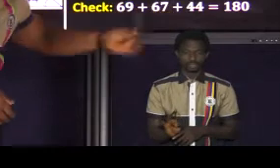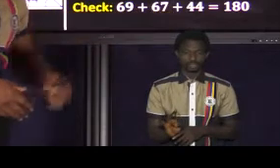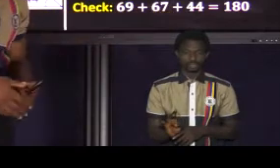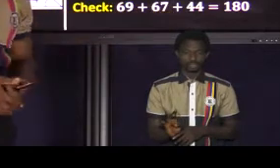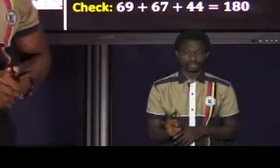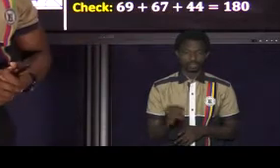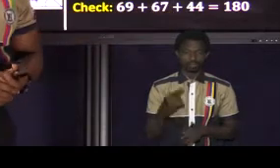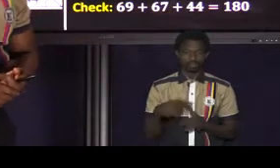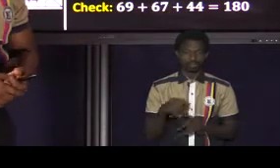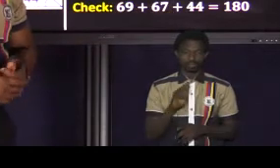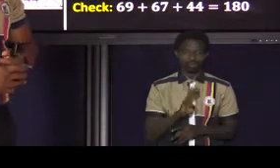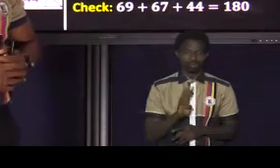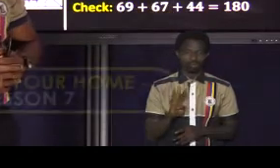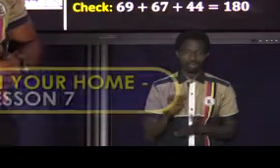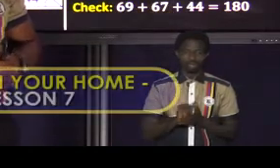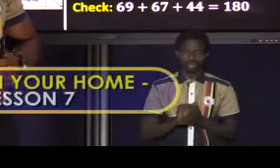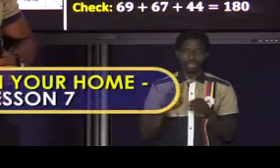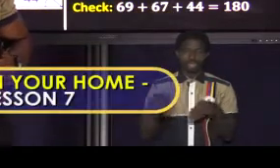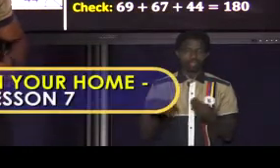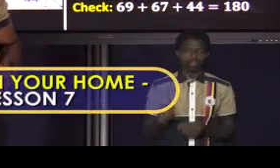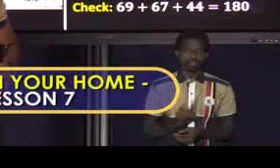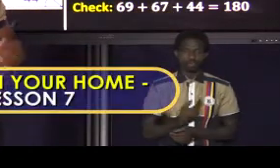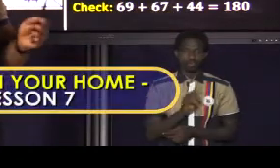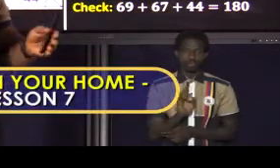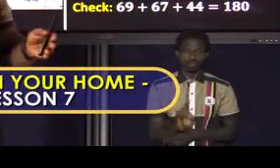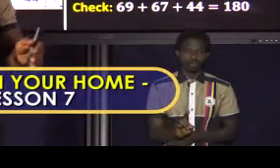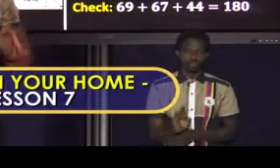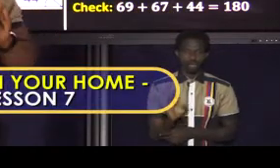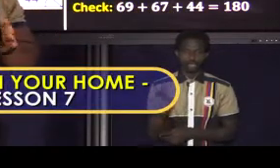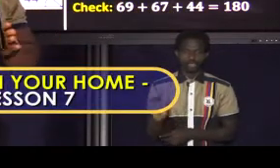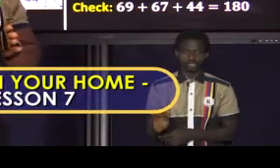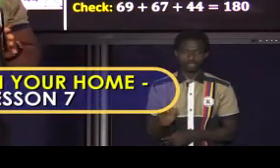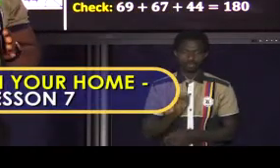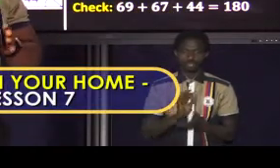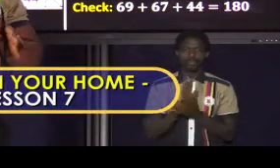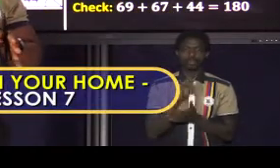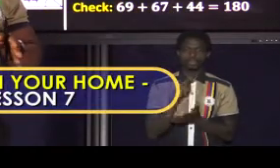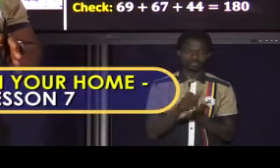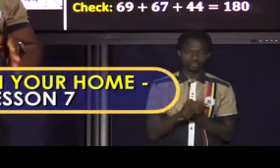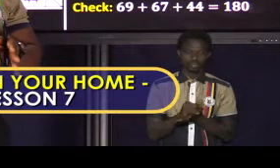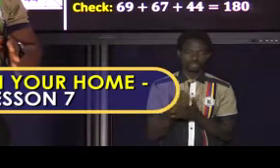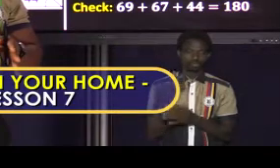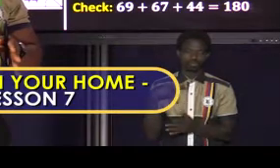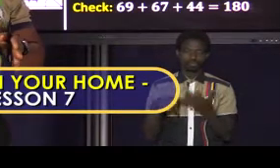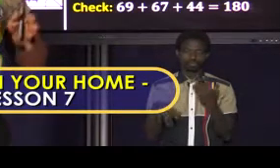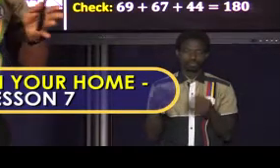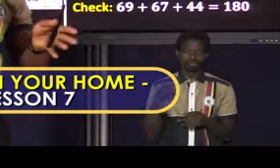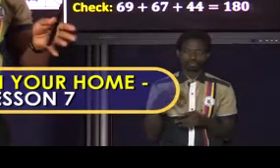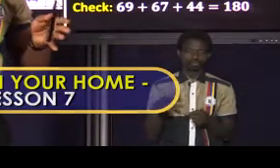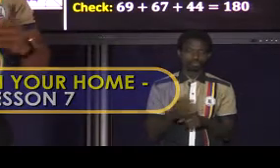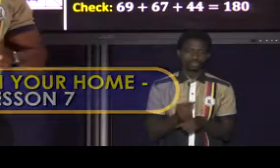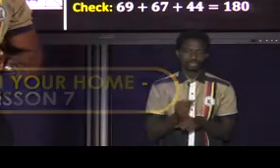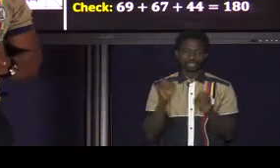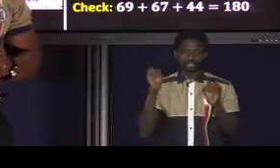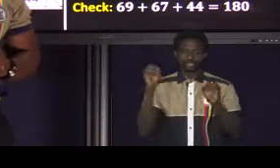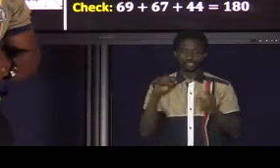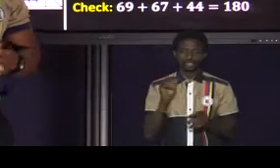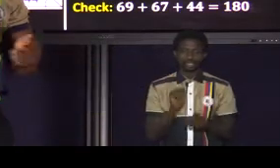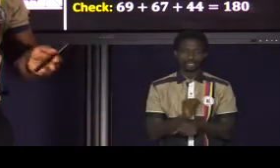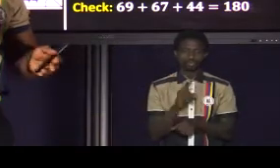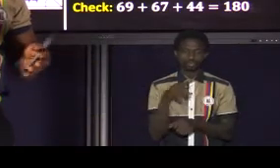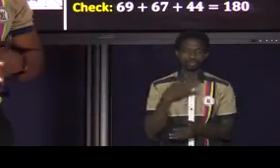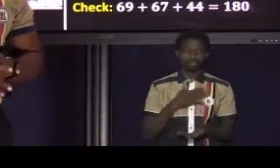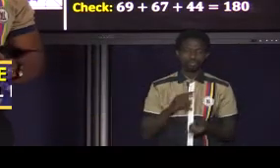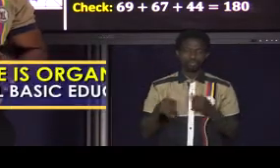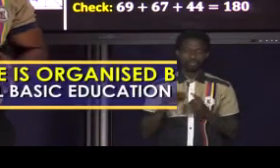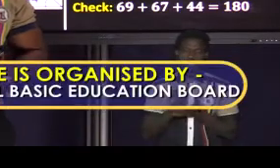then plus 44, that gives us 180. I believe that was what you got. Excellent job, you, my friend. But